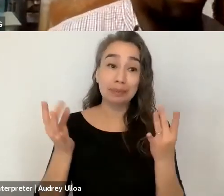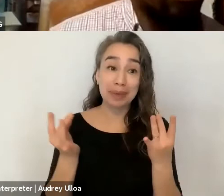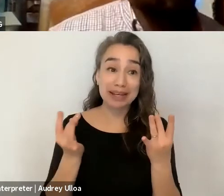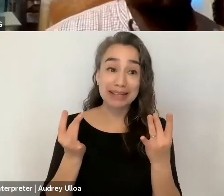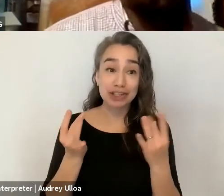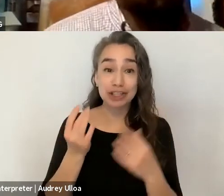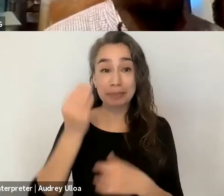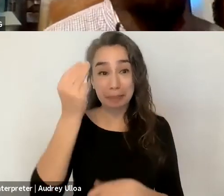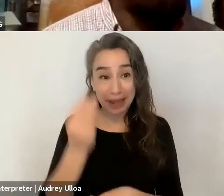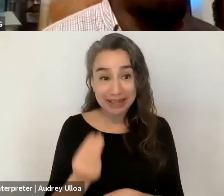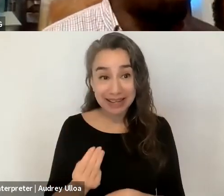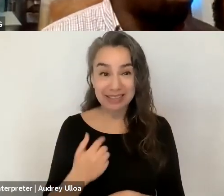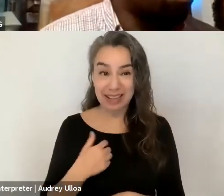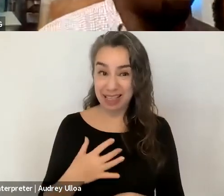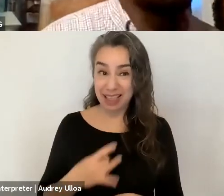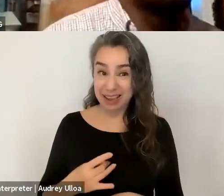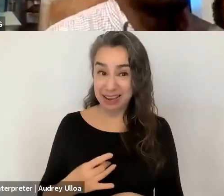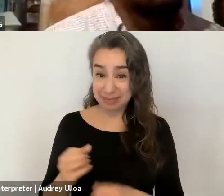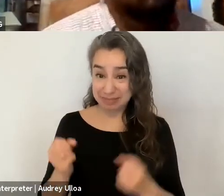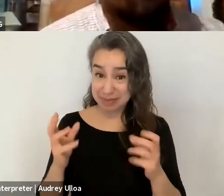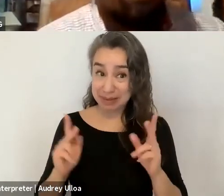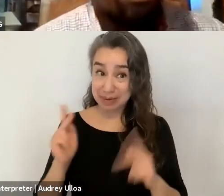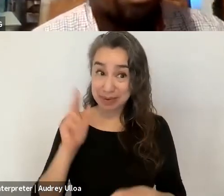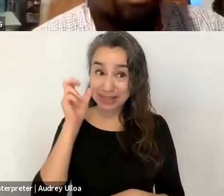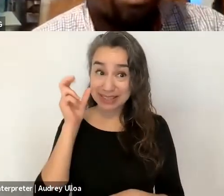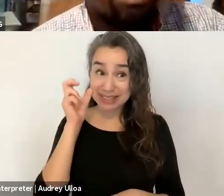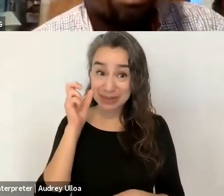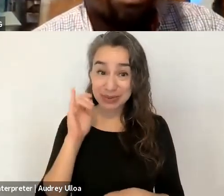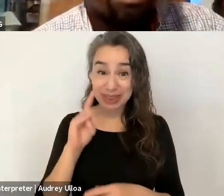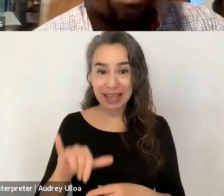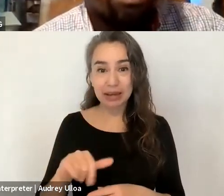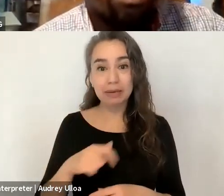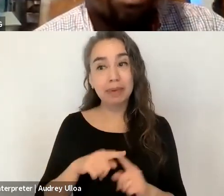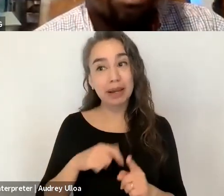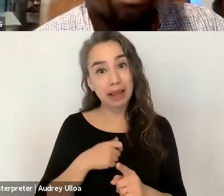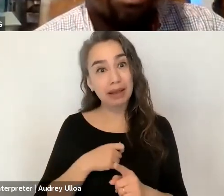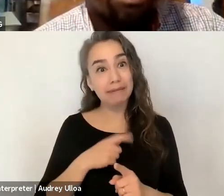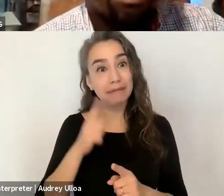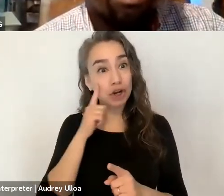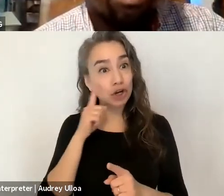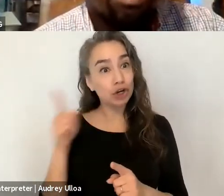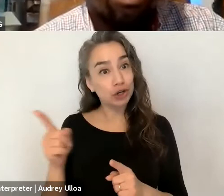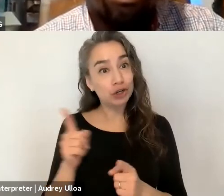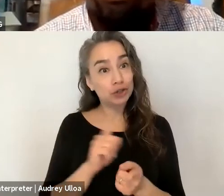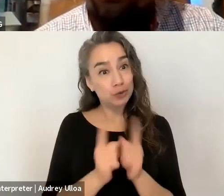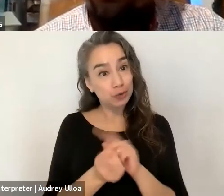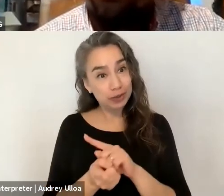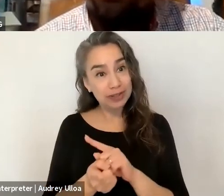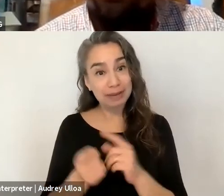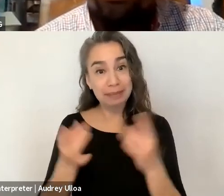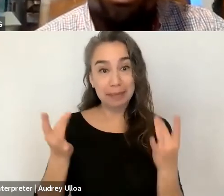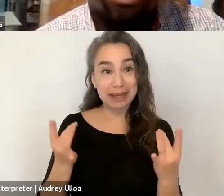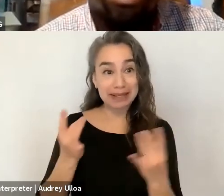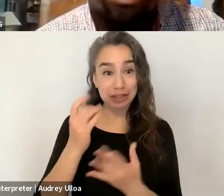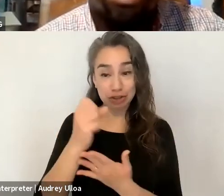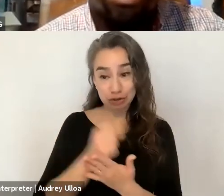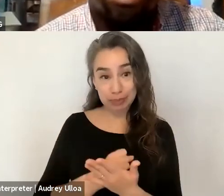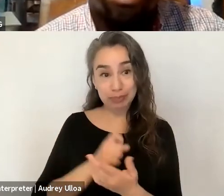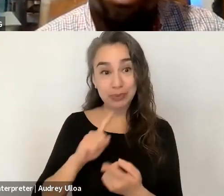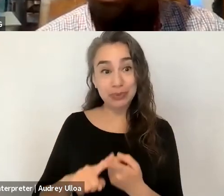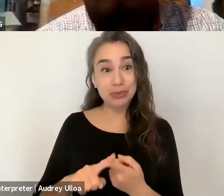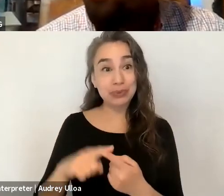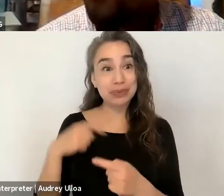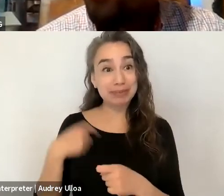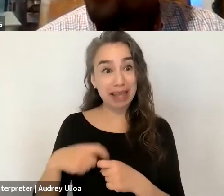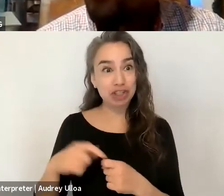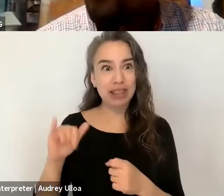and it gets a lot of listens actually. But I also have her translate the meditation script into Spanish, and that gets more hits